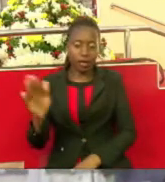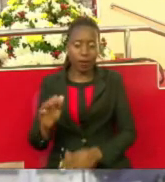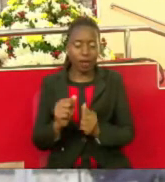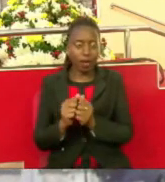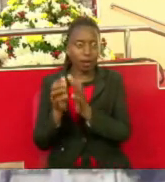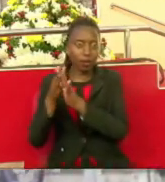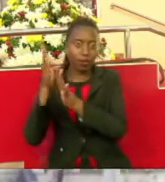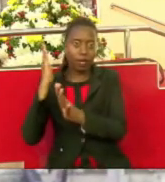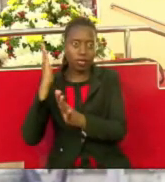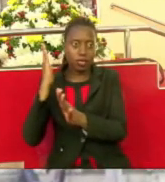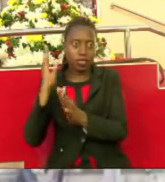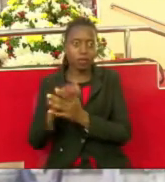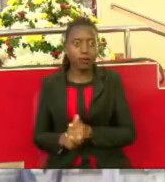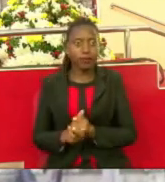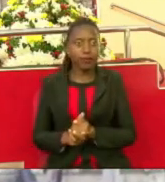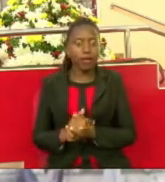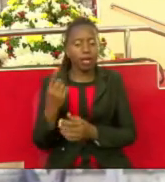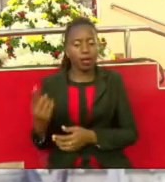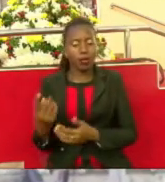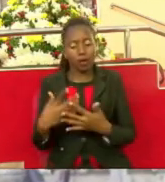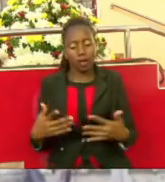And one of the things that we used to do,